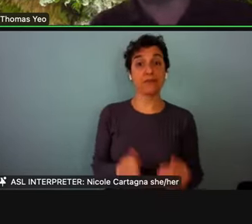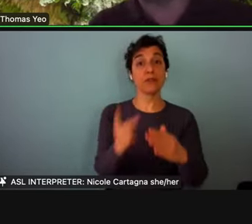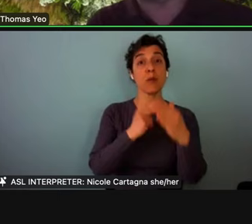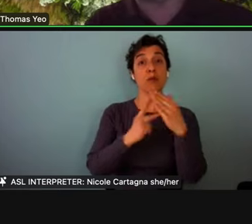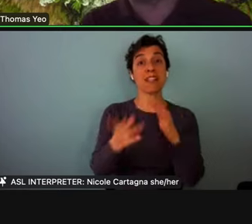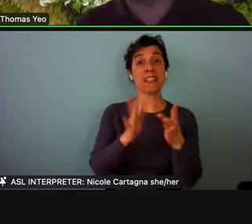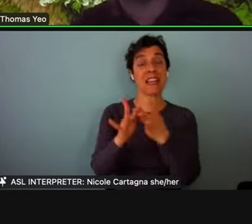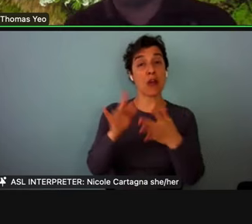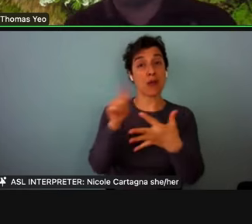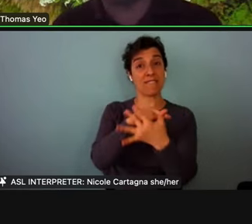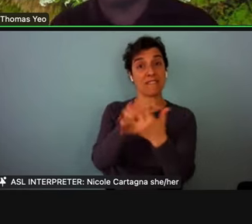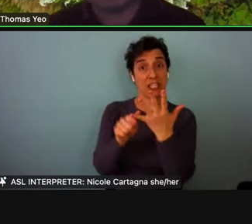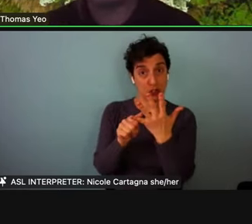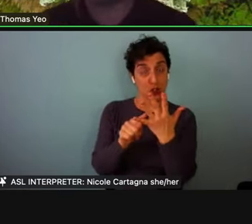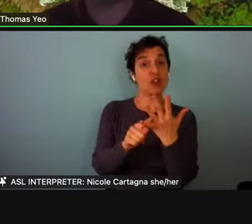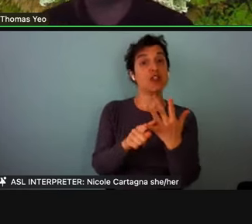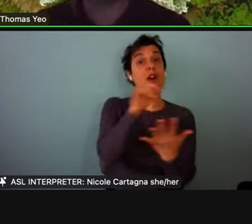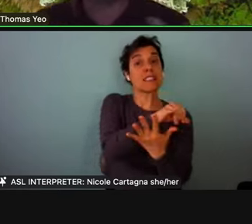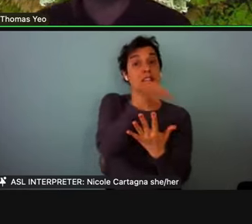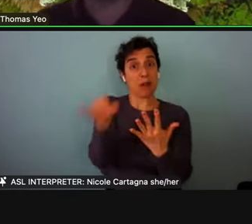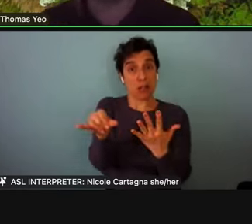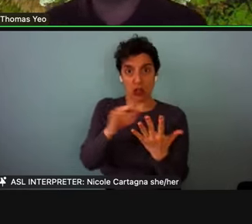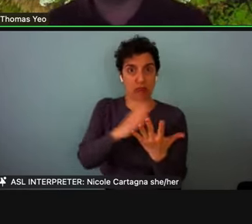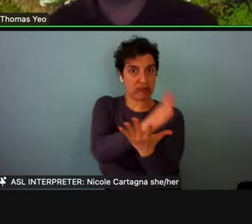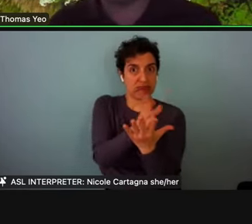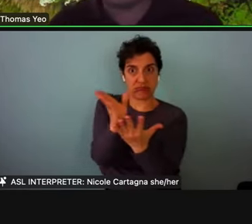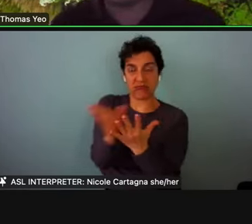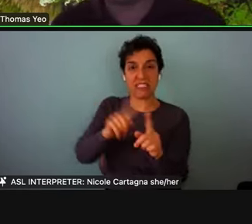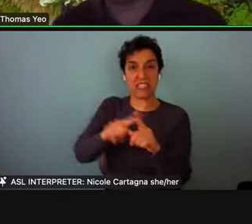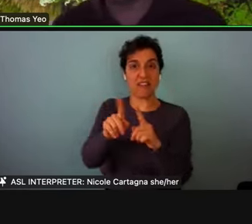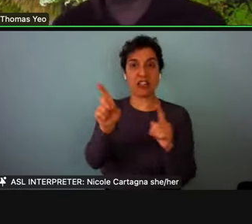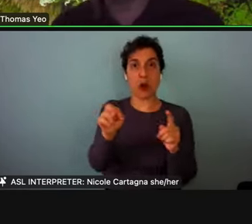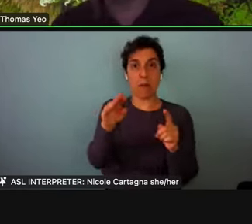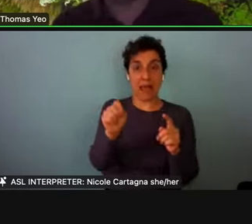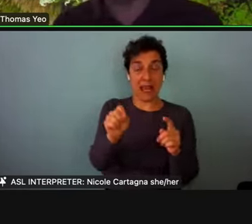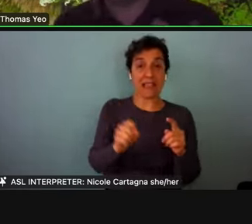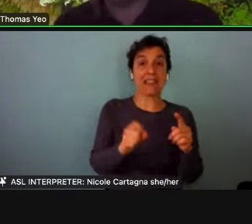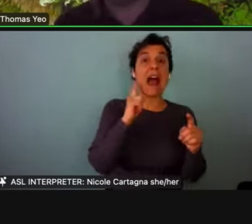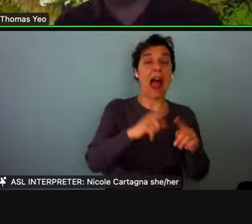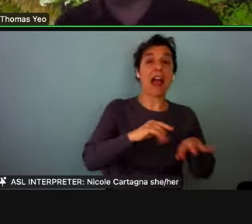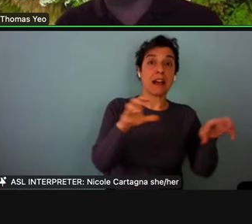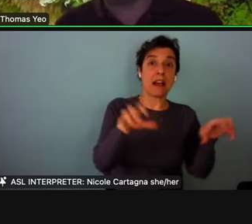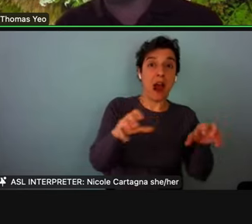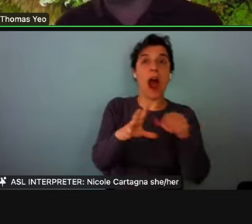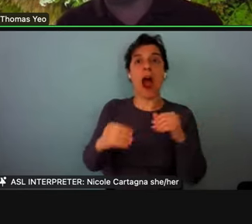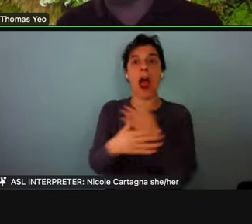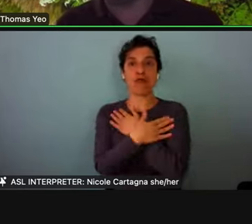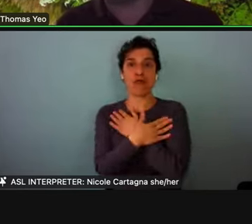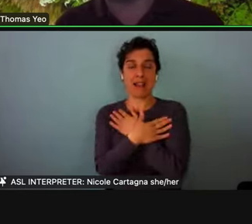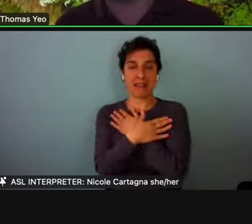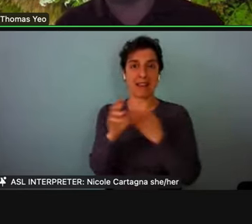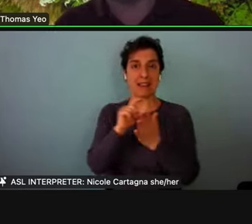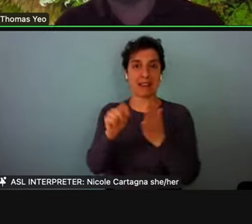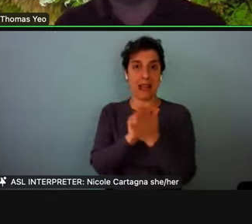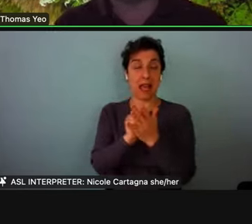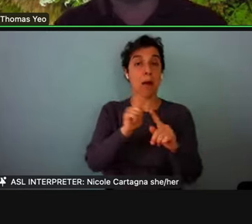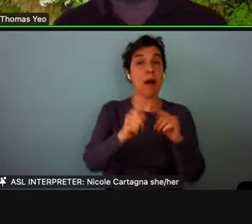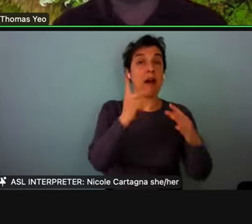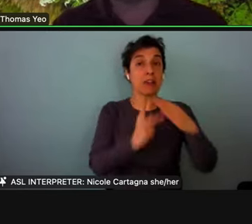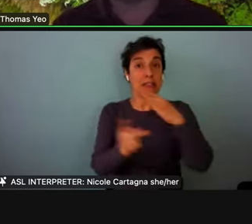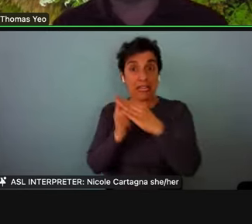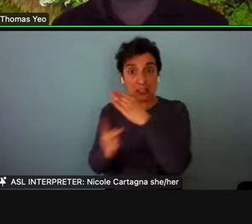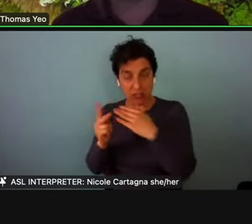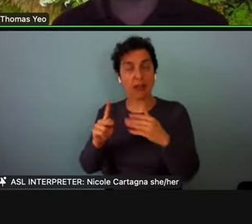features are similar across behavioral domains and across resting and task states, but predictive network features are different across behavioral